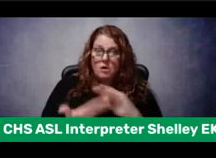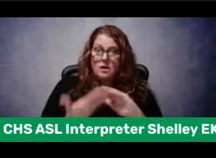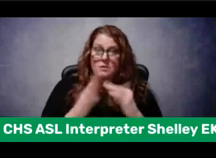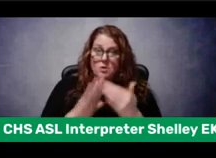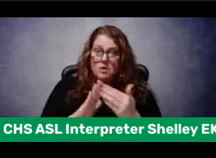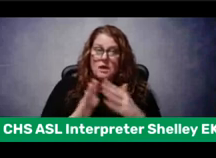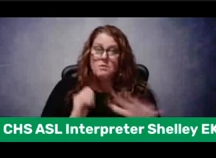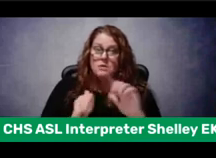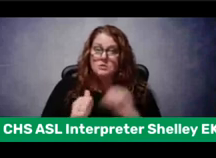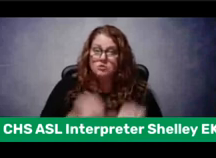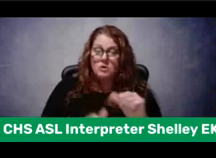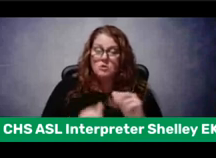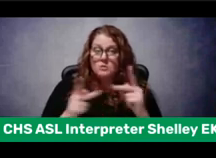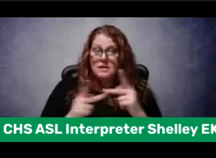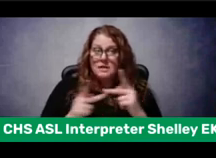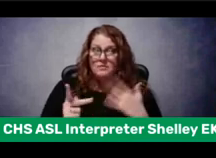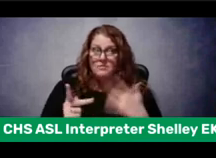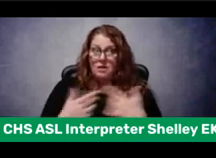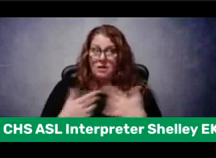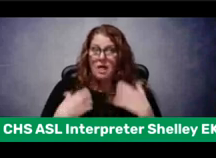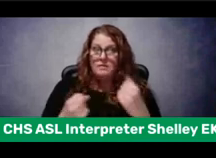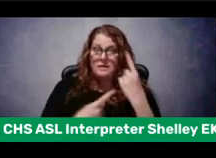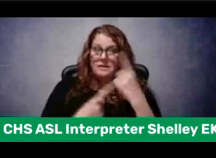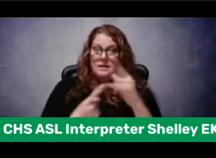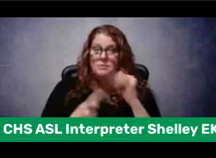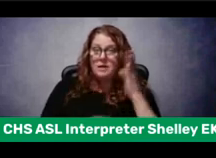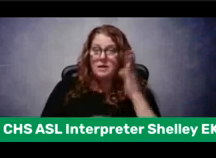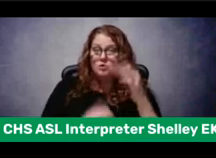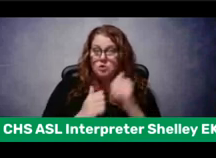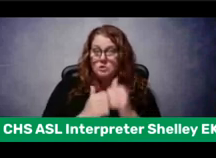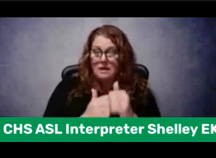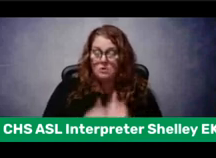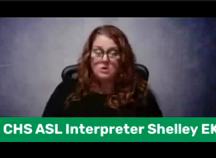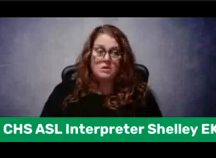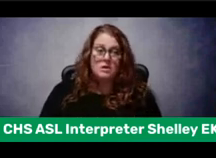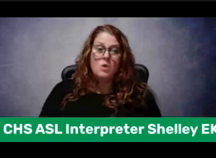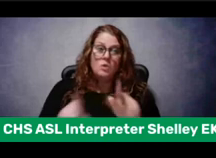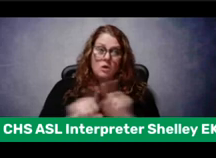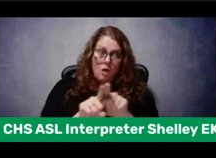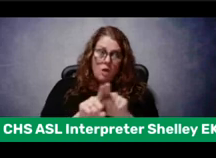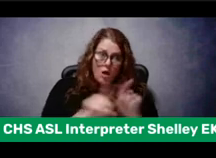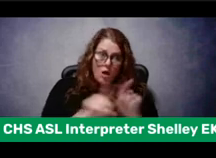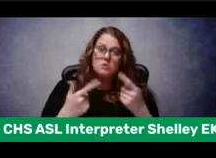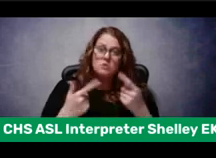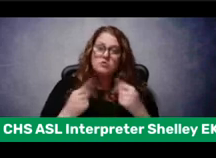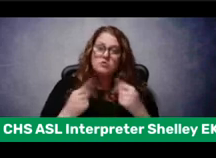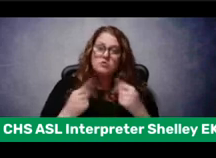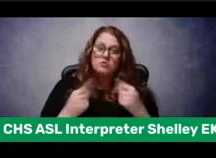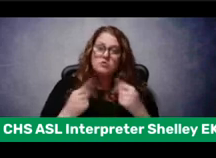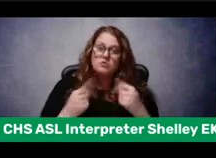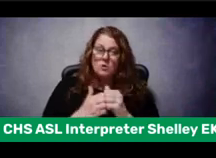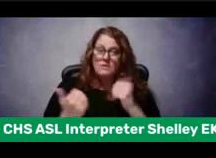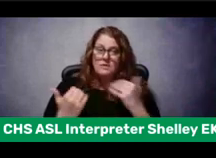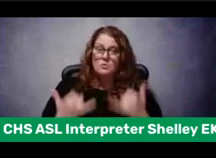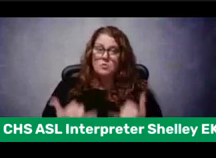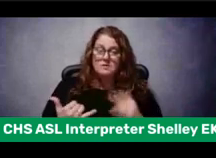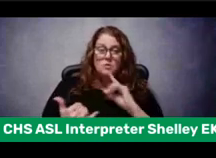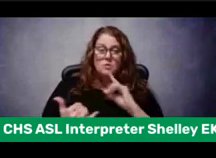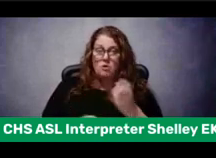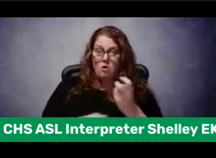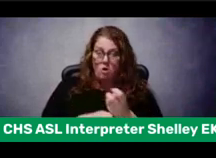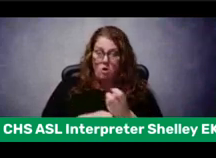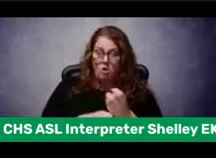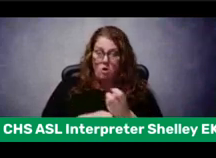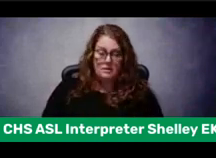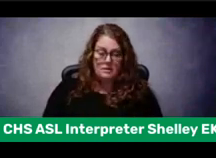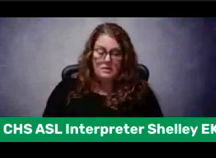the place that we feel healthy, that we can think about a future together, while also trying to deal with a present that is really, really hard